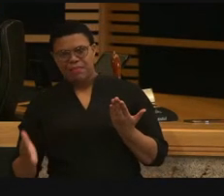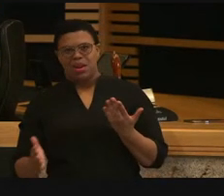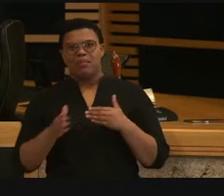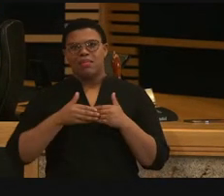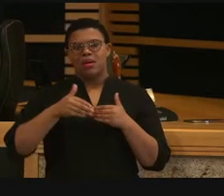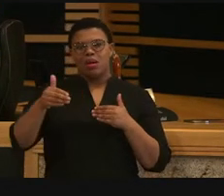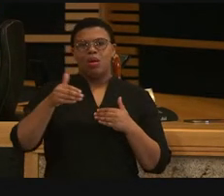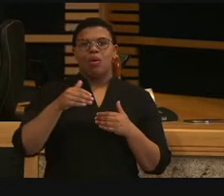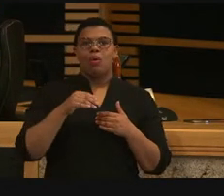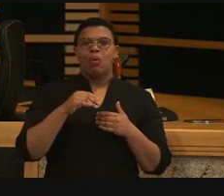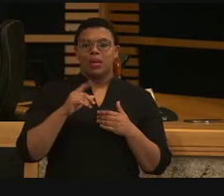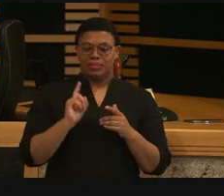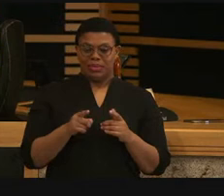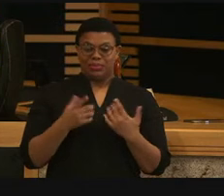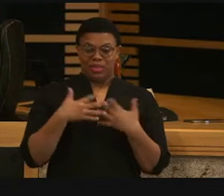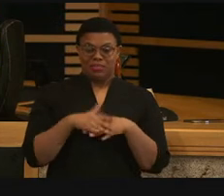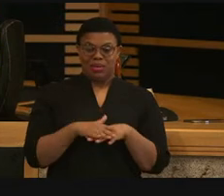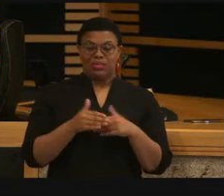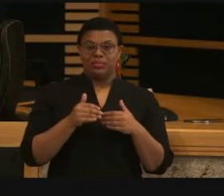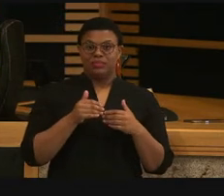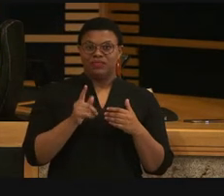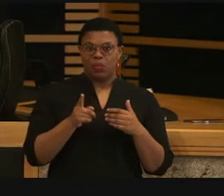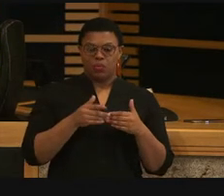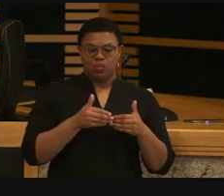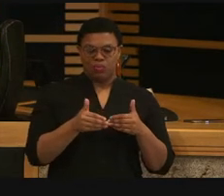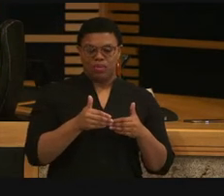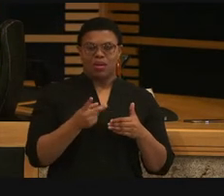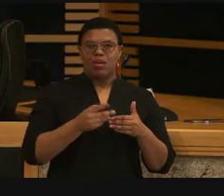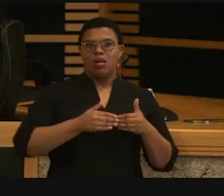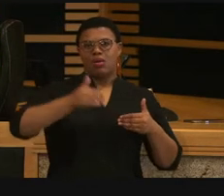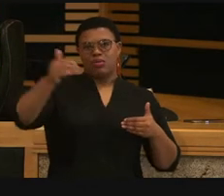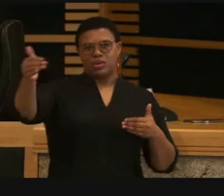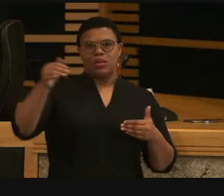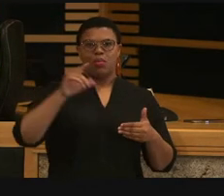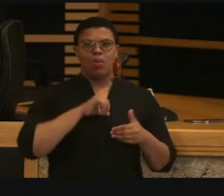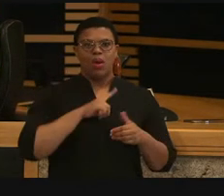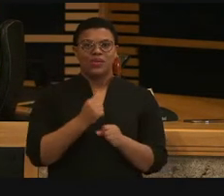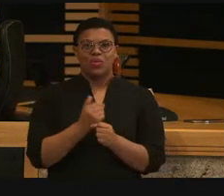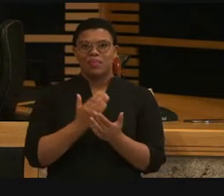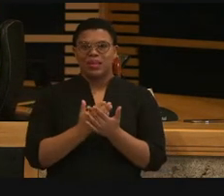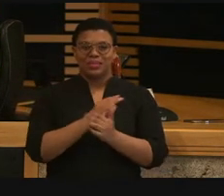long-term intervention plan to stabilize energy security